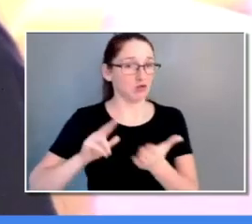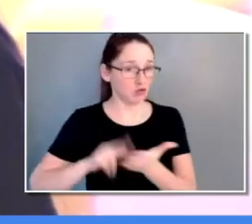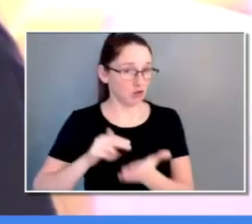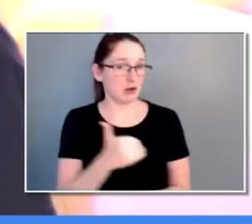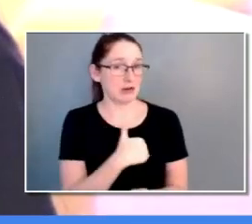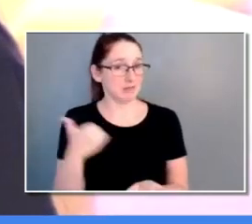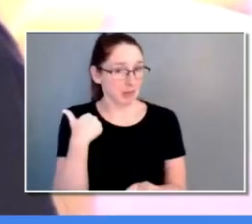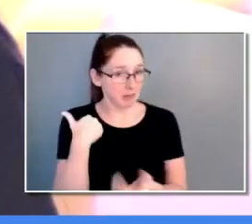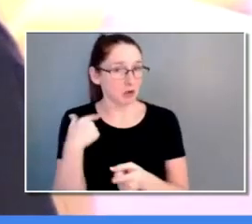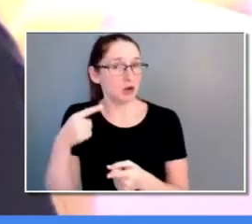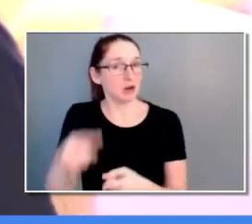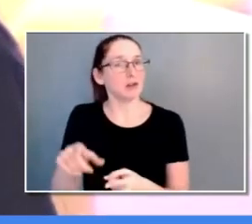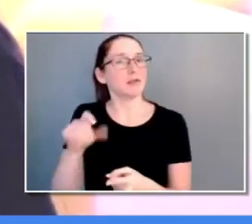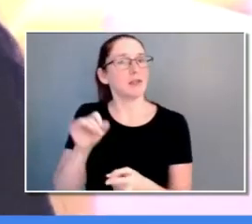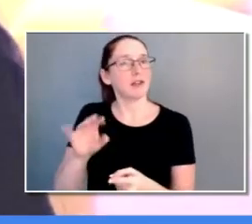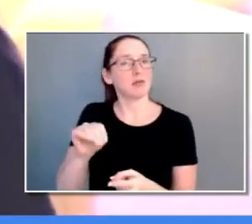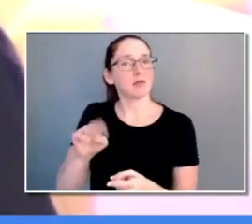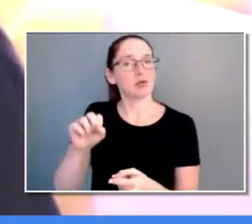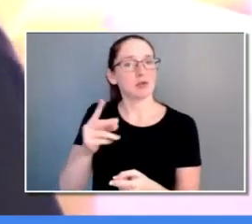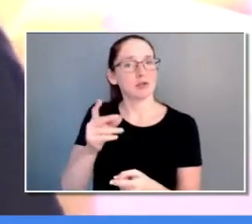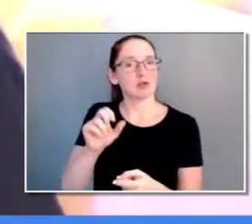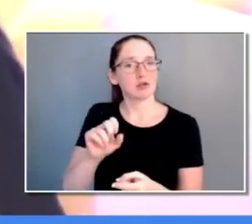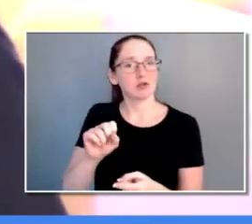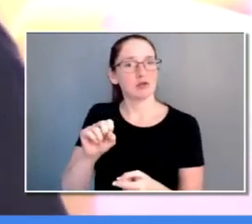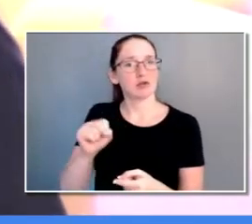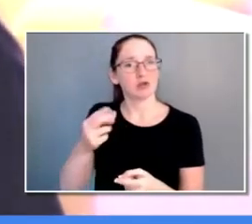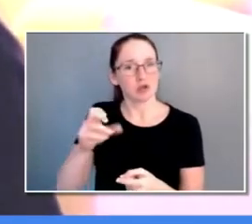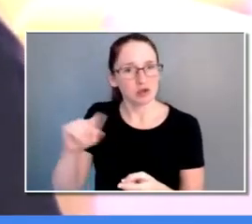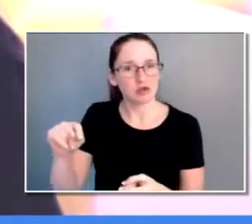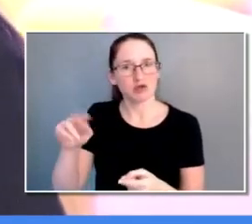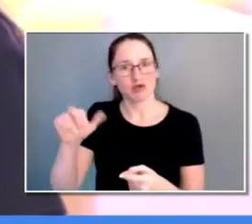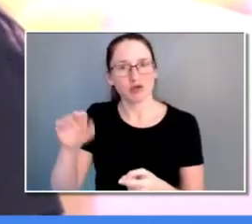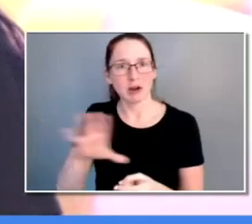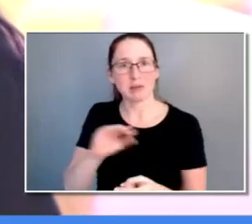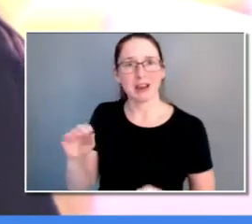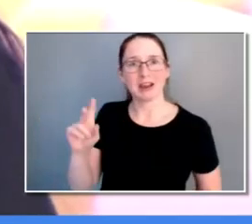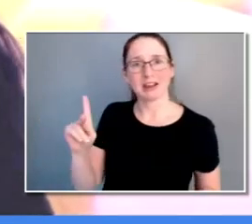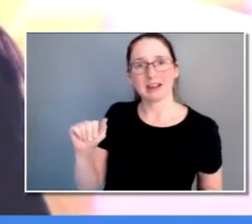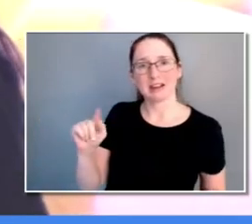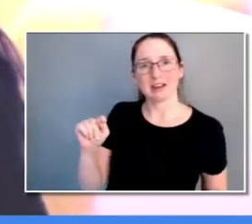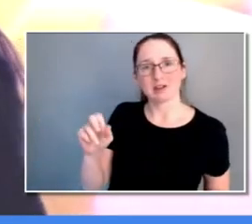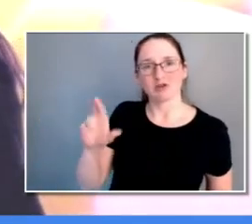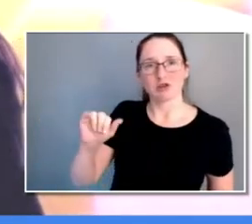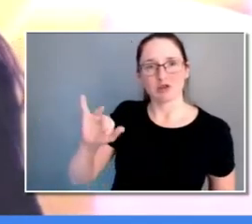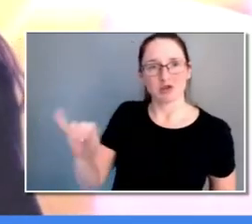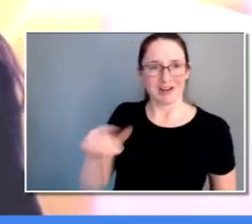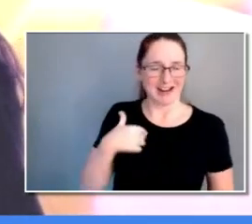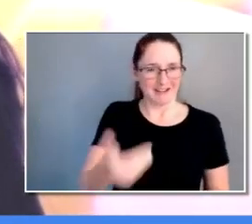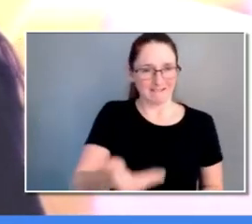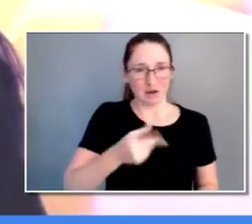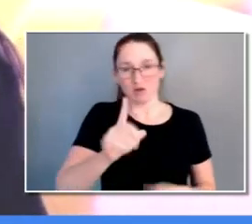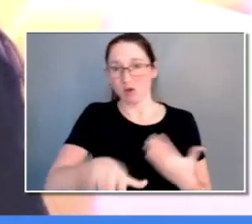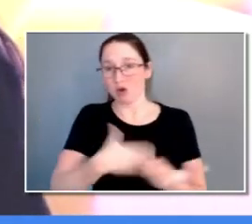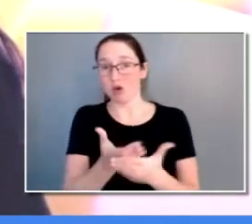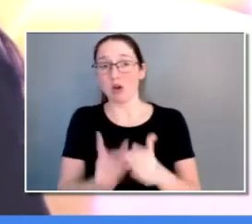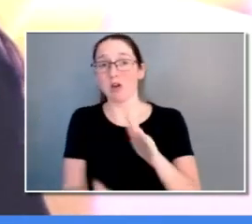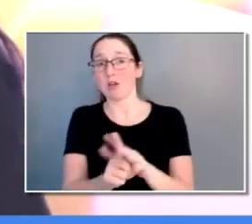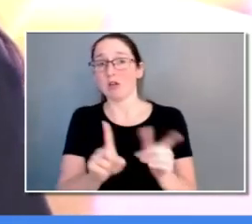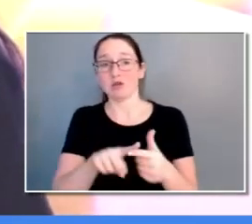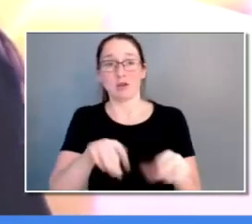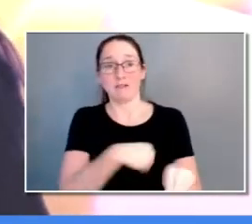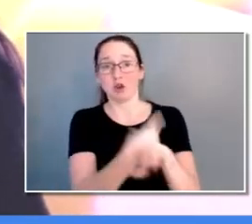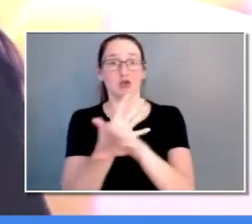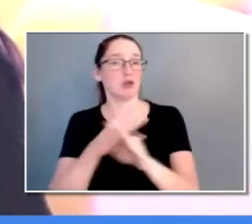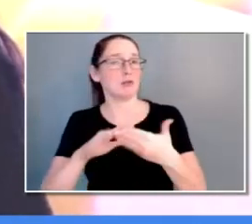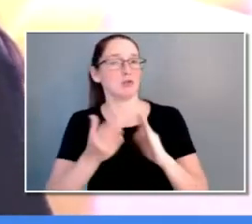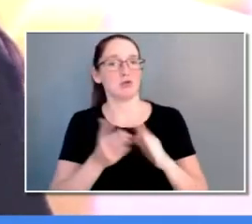tribe, and Kateri Joe, a Swinomish tribal member. I invite you all to attend our upcoming virtual community